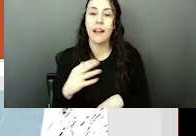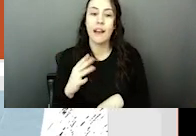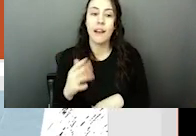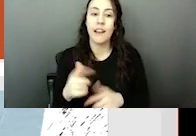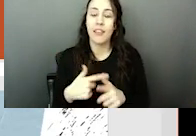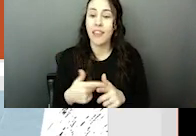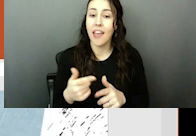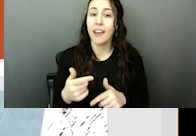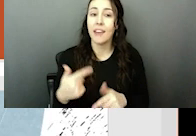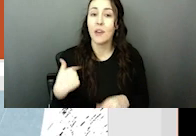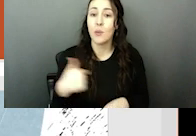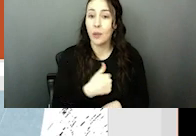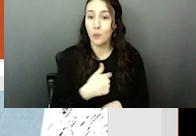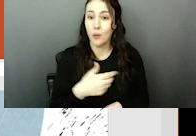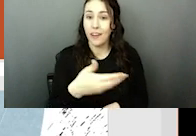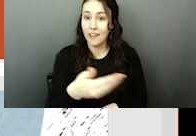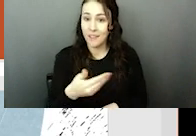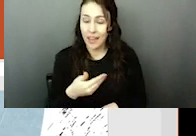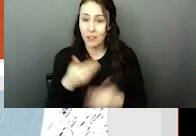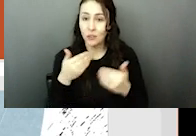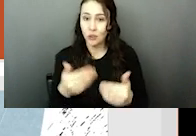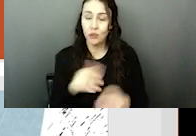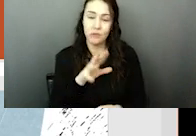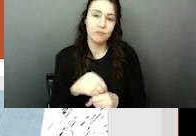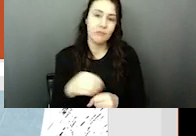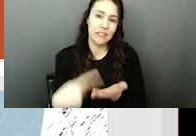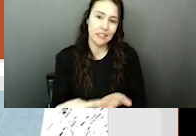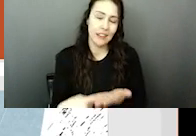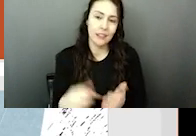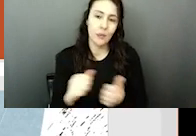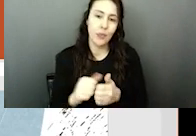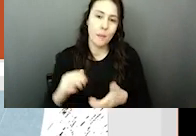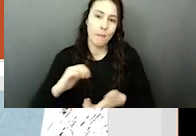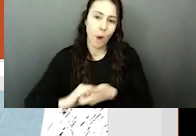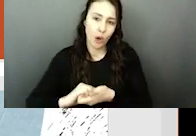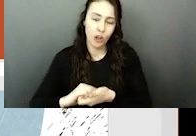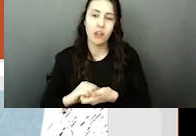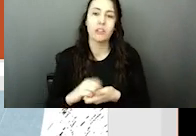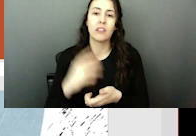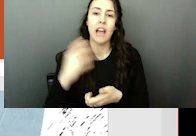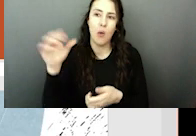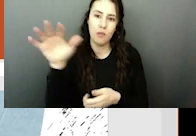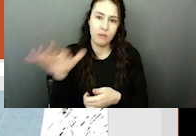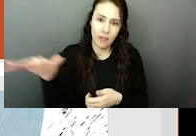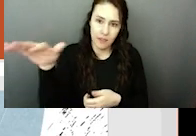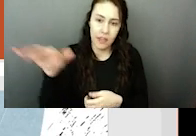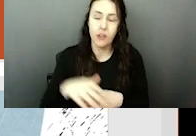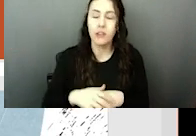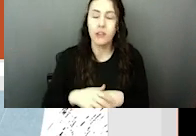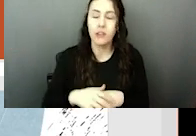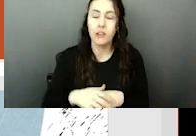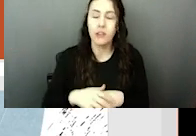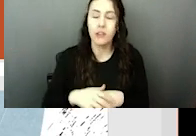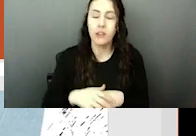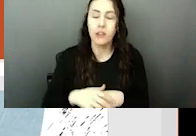were invited to do some discussions with our partners out in the field. So including the Academic